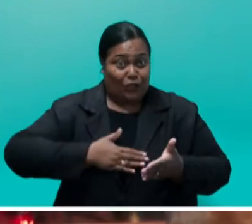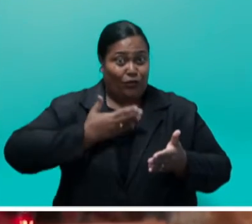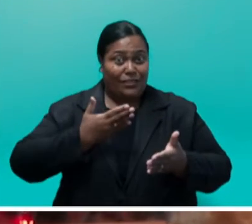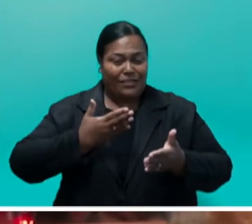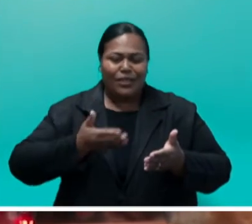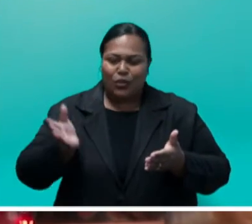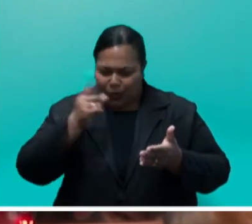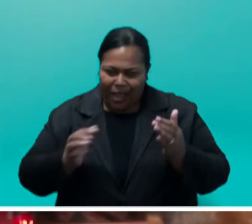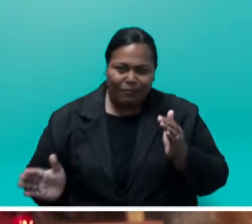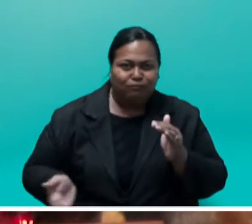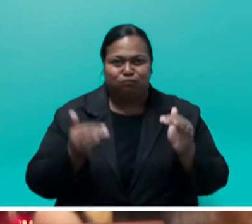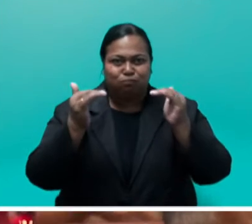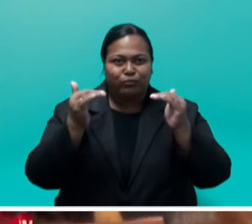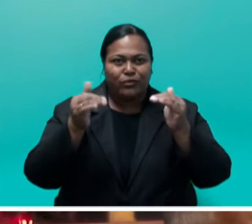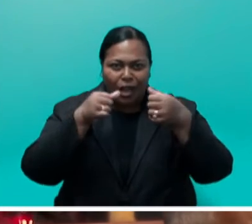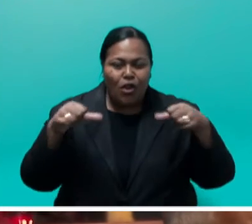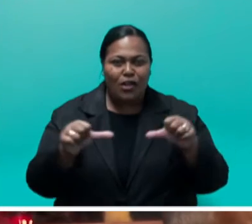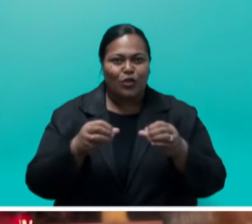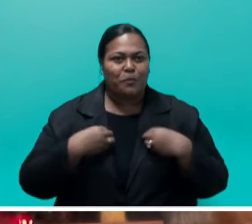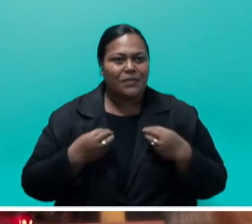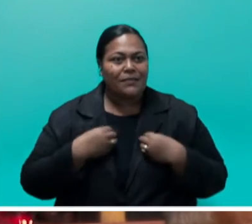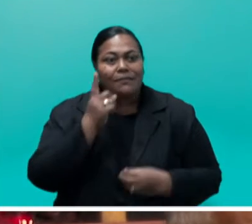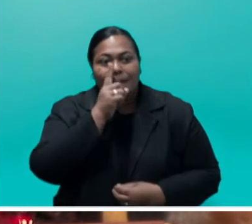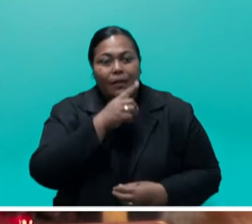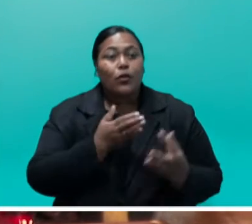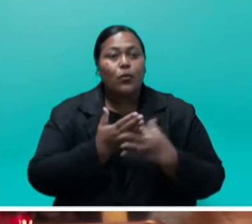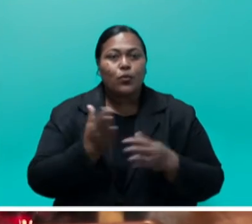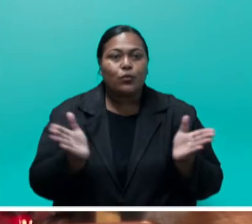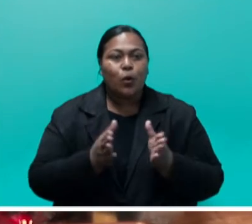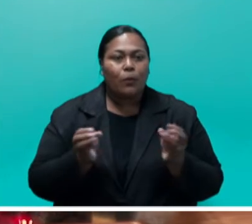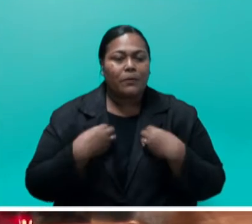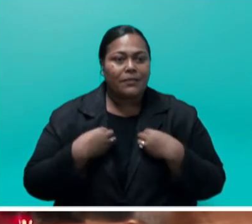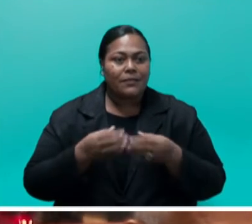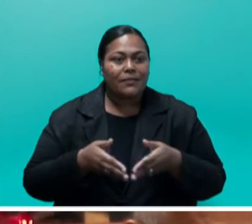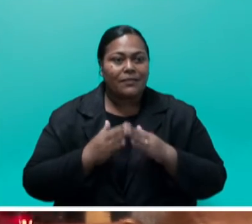be agricultural entrepreneurs through SME development.